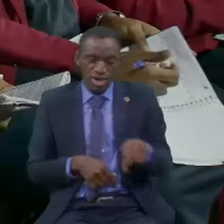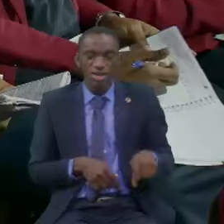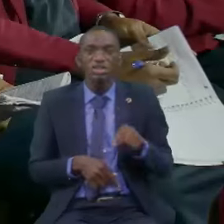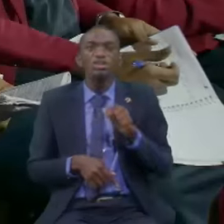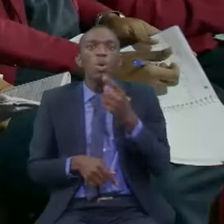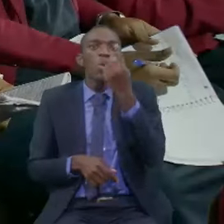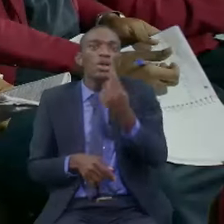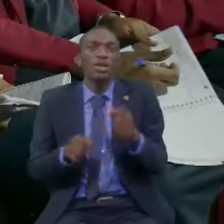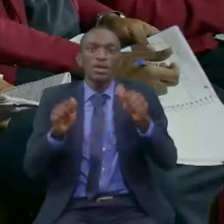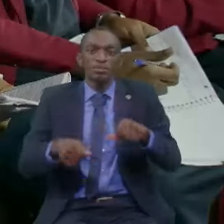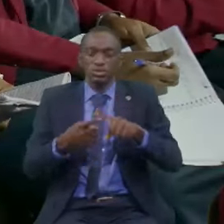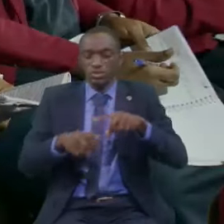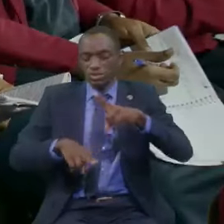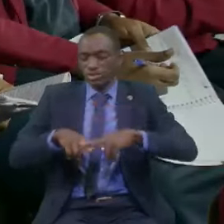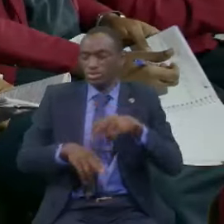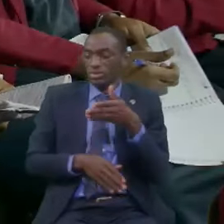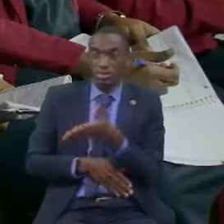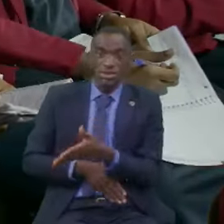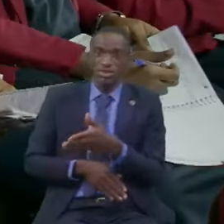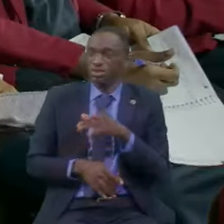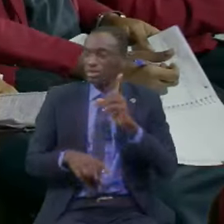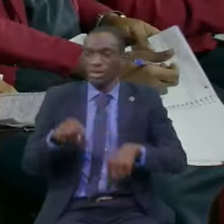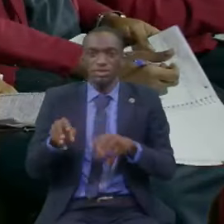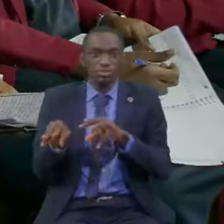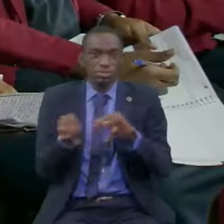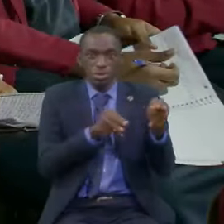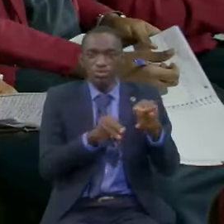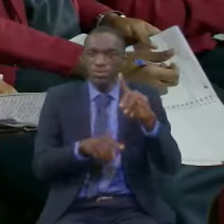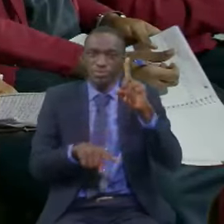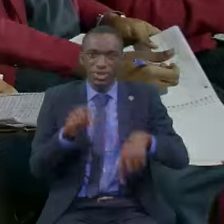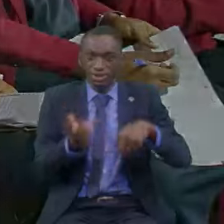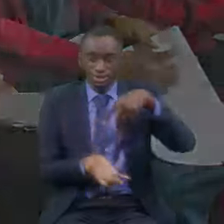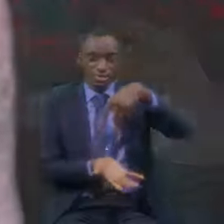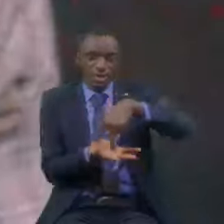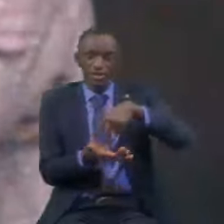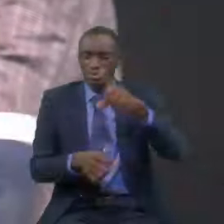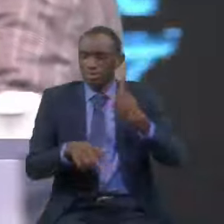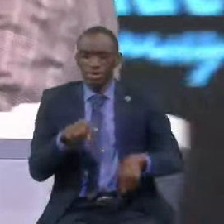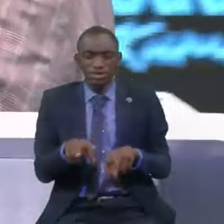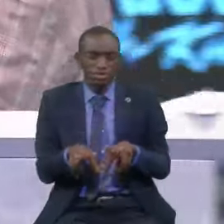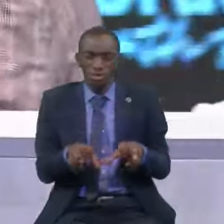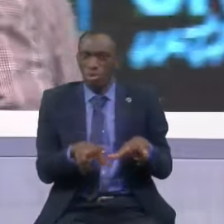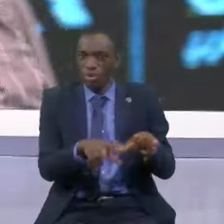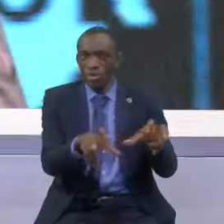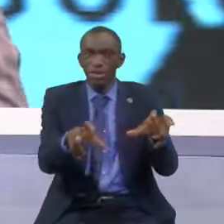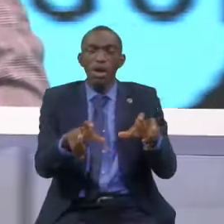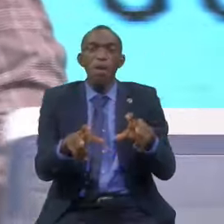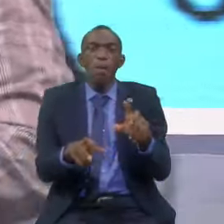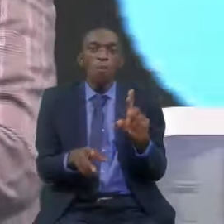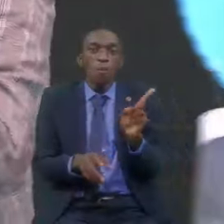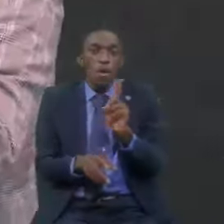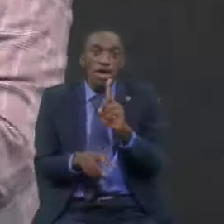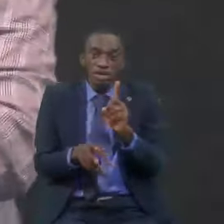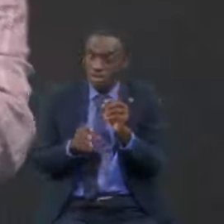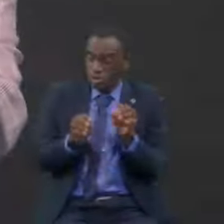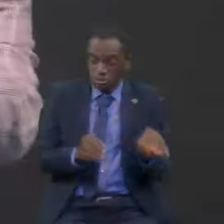move, and cannot stand, and cannot even crawl where the world puts him.